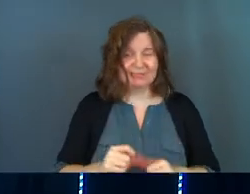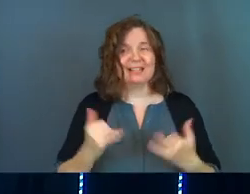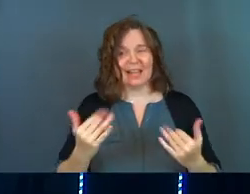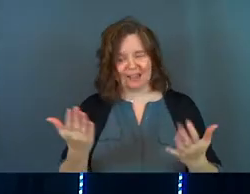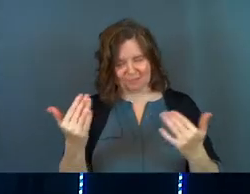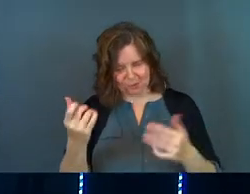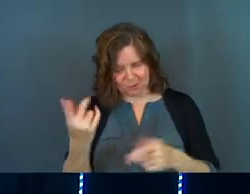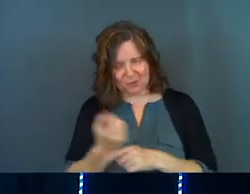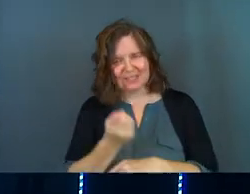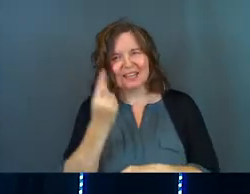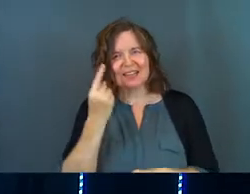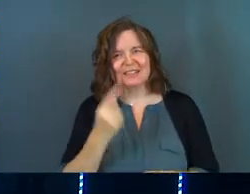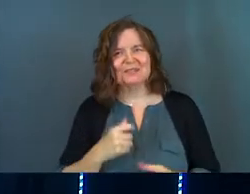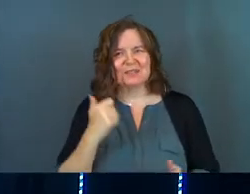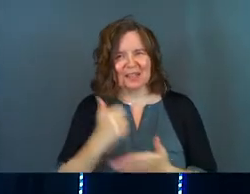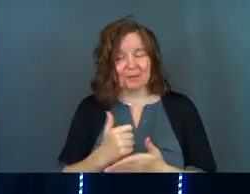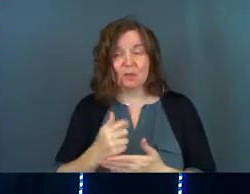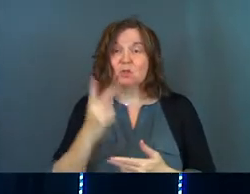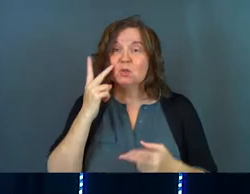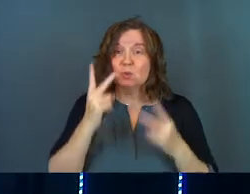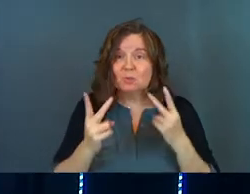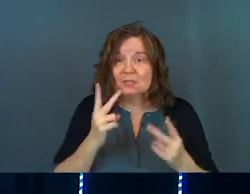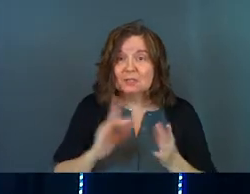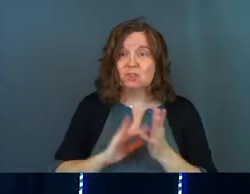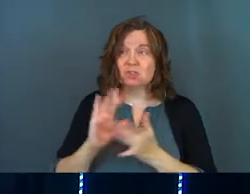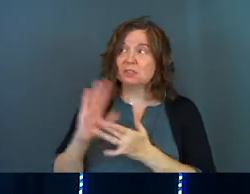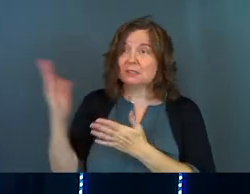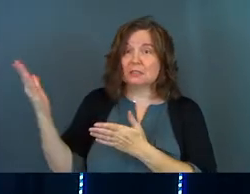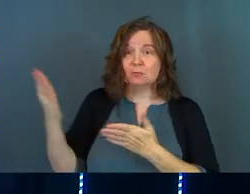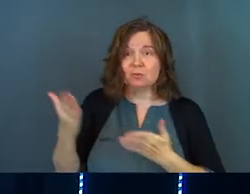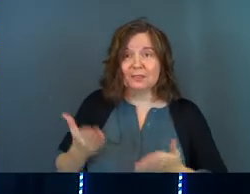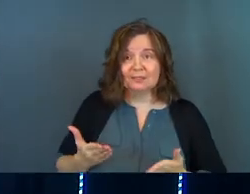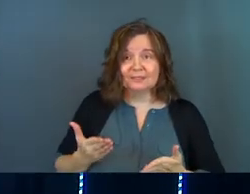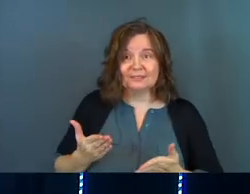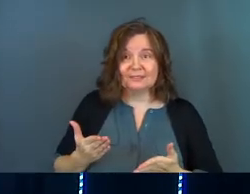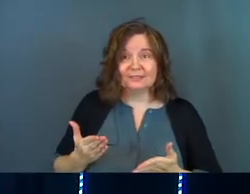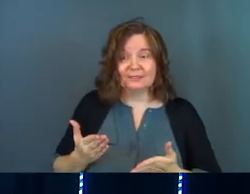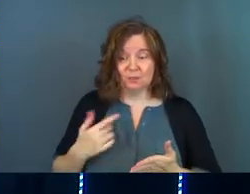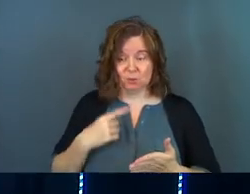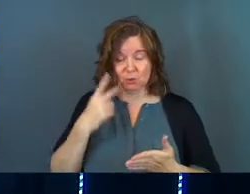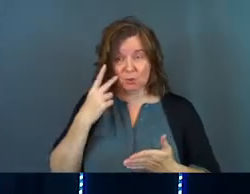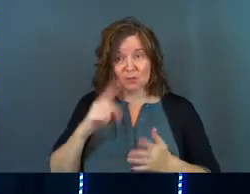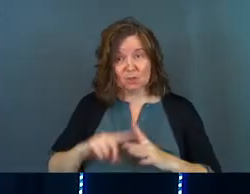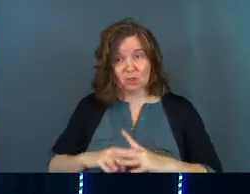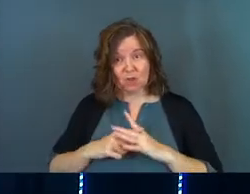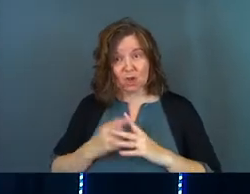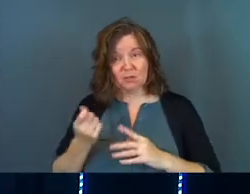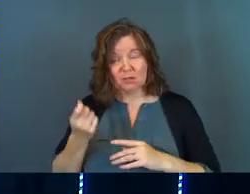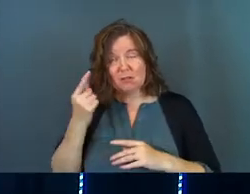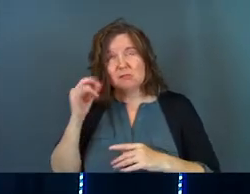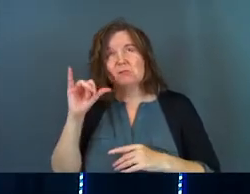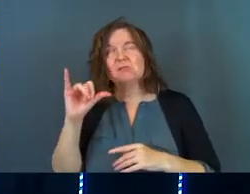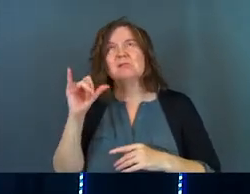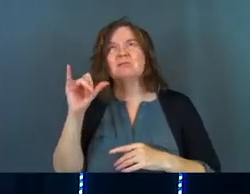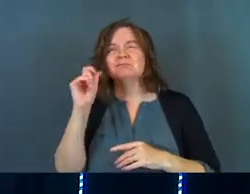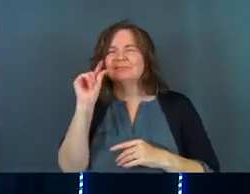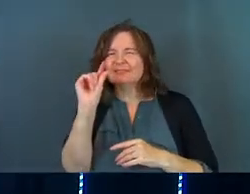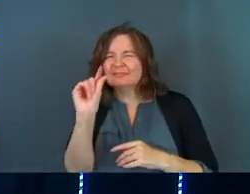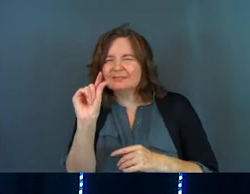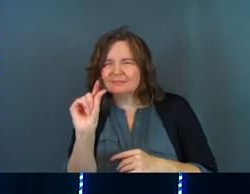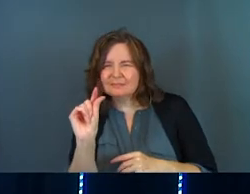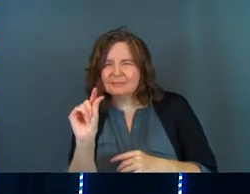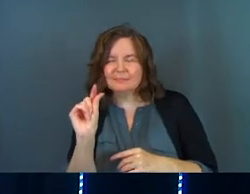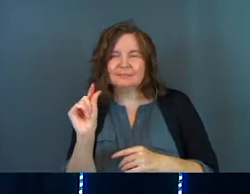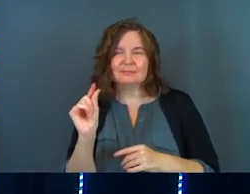you're getting it. You see what Jesus brings to the table. Do you start to get just a touch, just